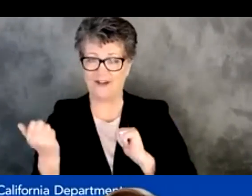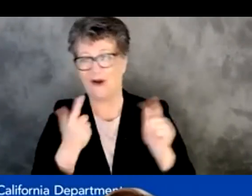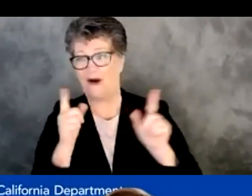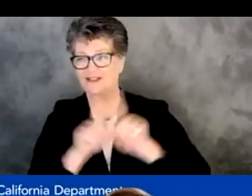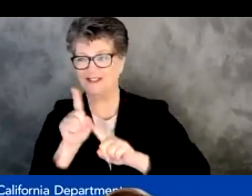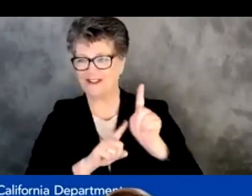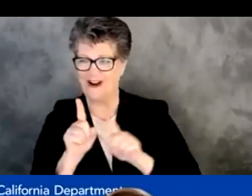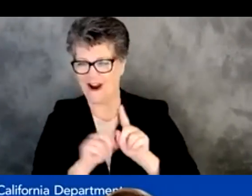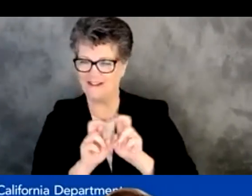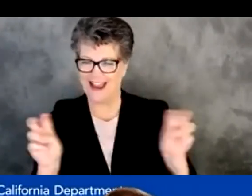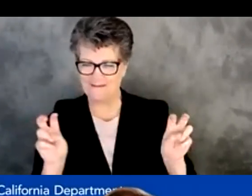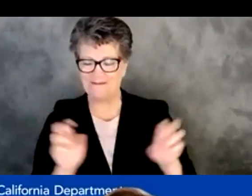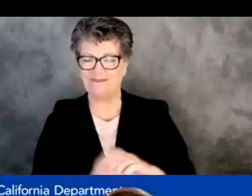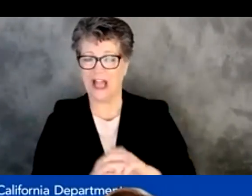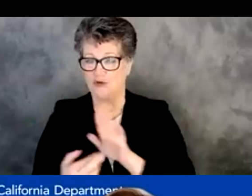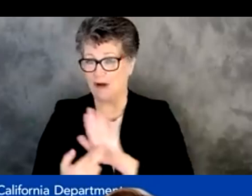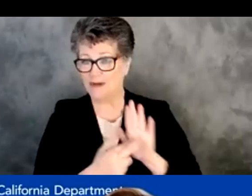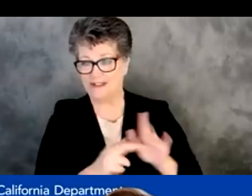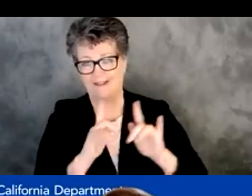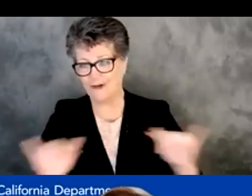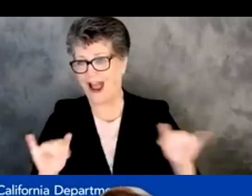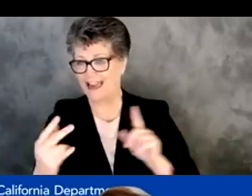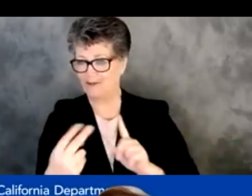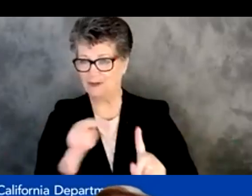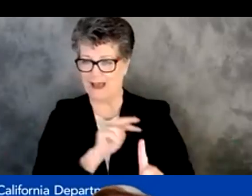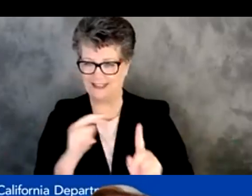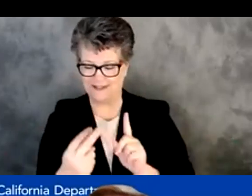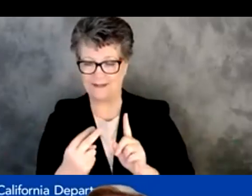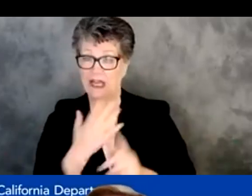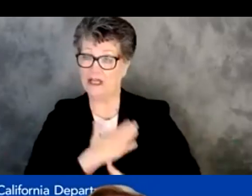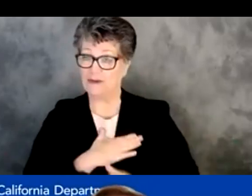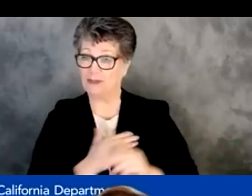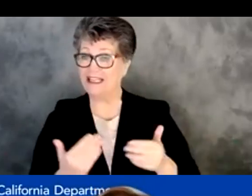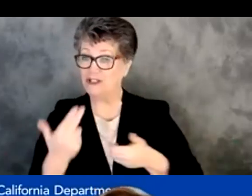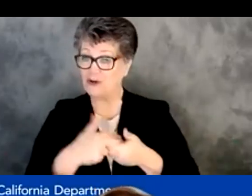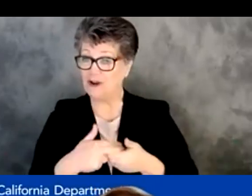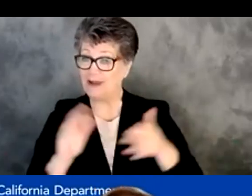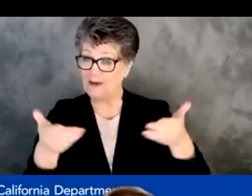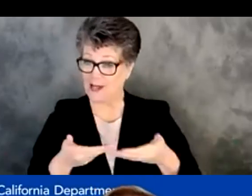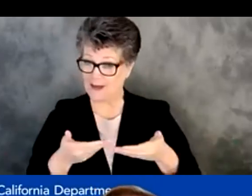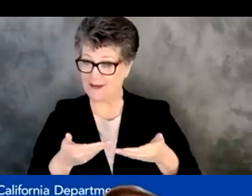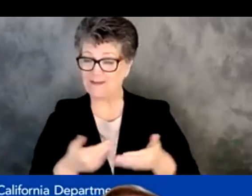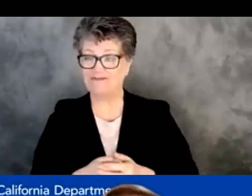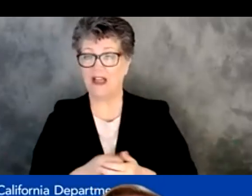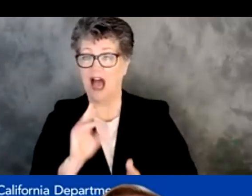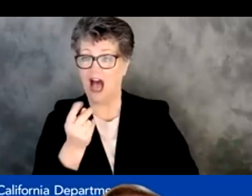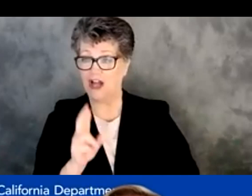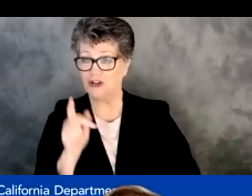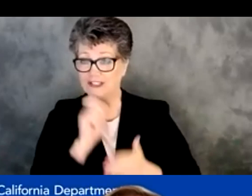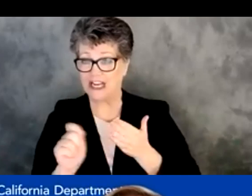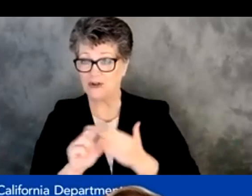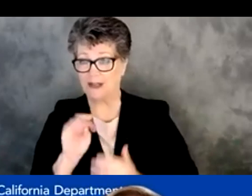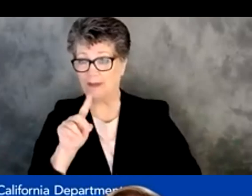lineup representing a variety of perspectives. So please join me in welcoming Undersecretary